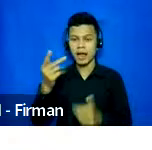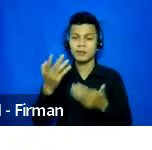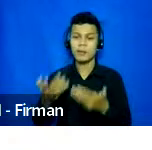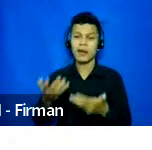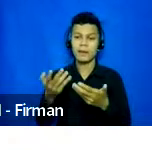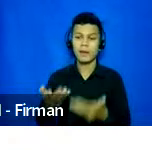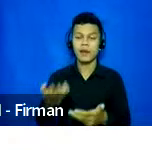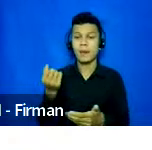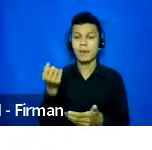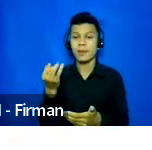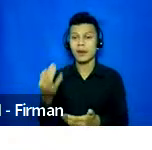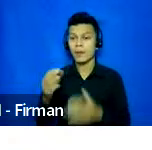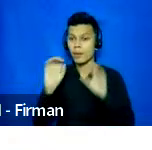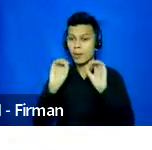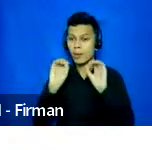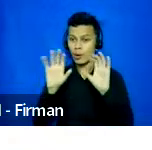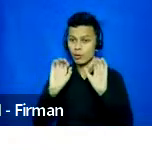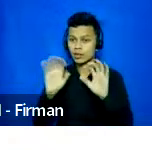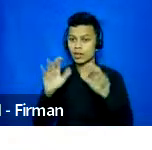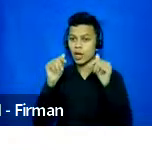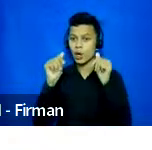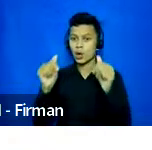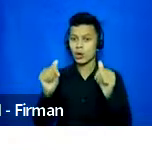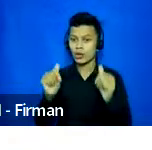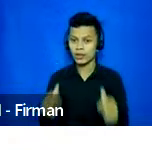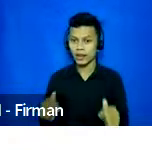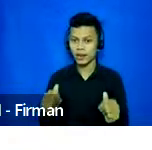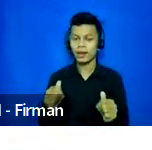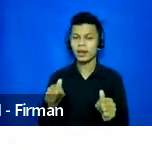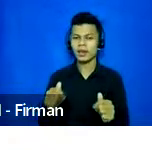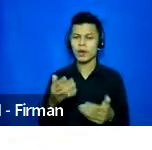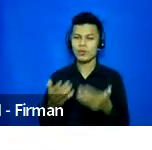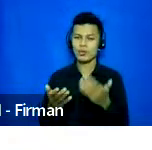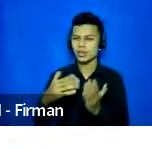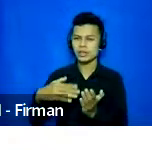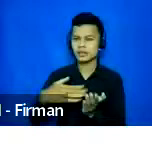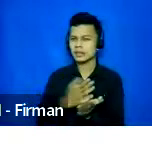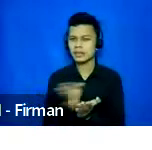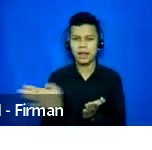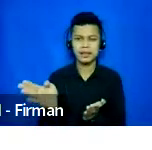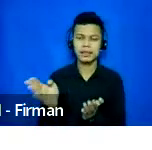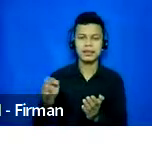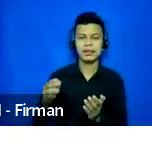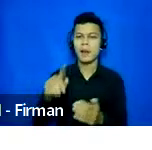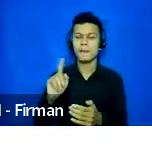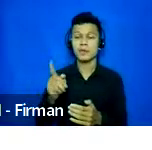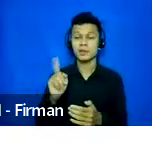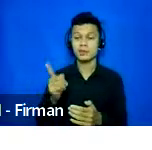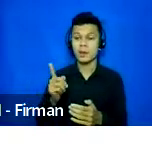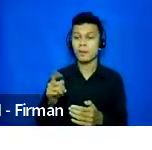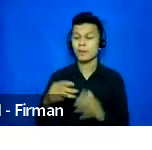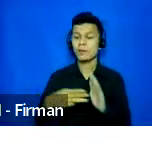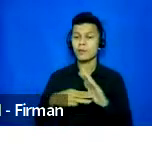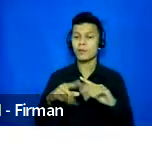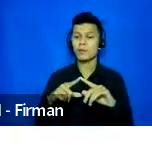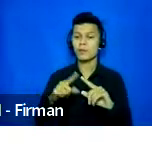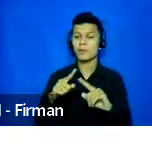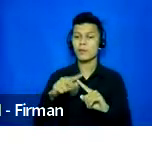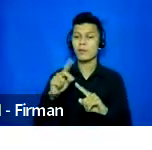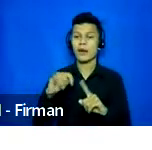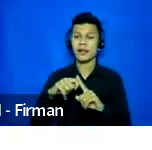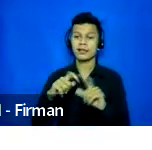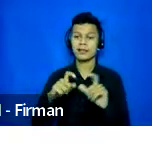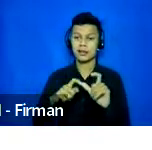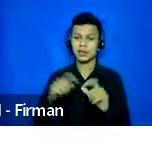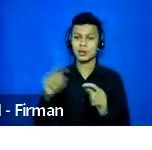or controversial content based on profit metrics. And lastly, I think